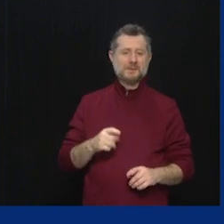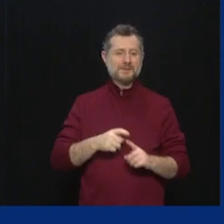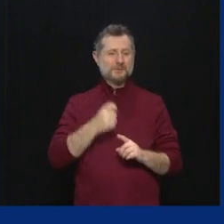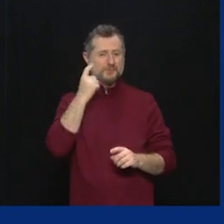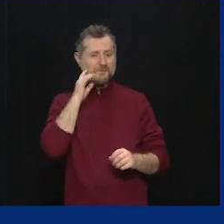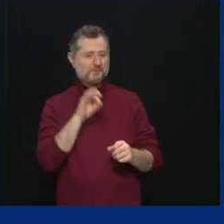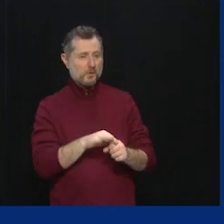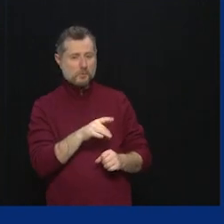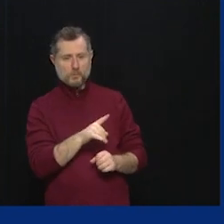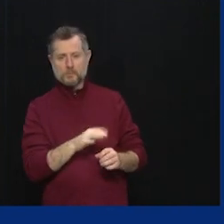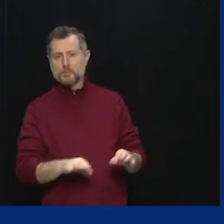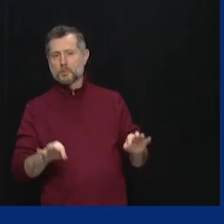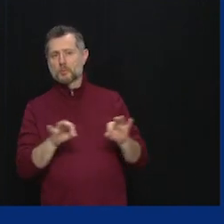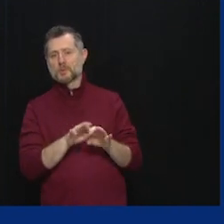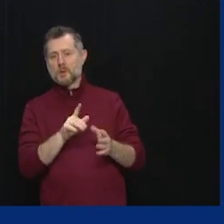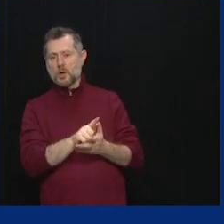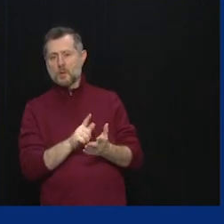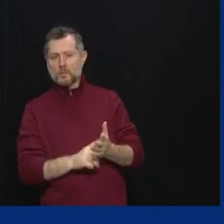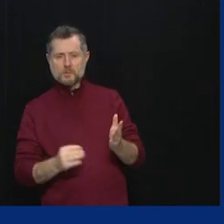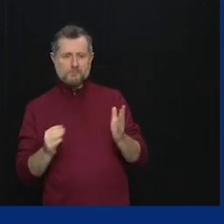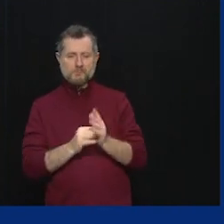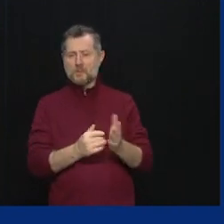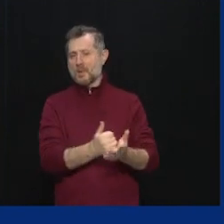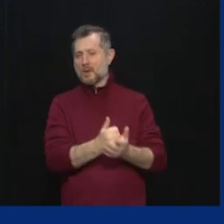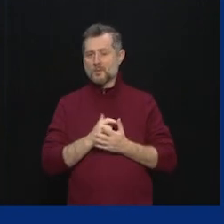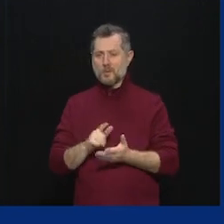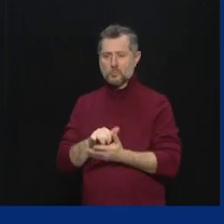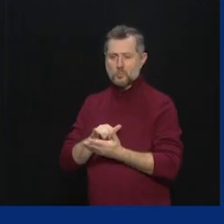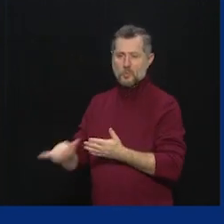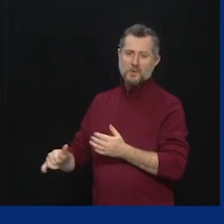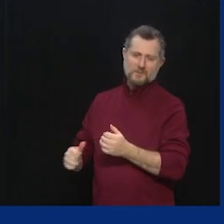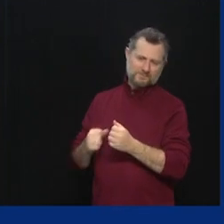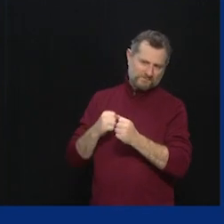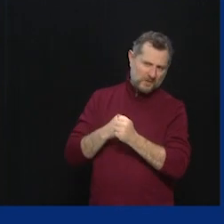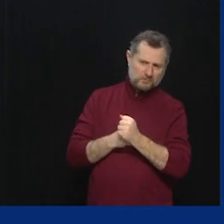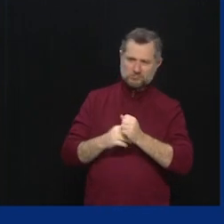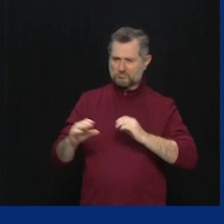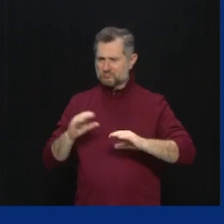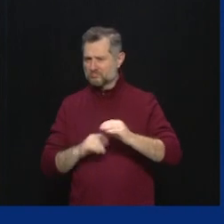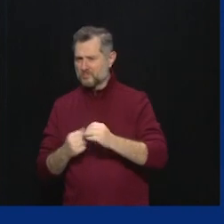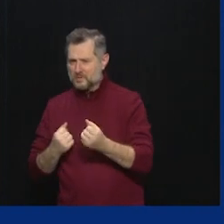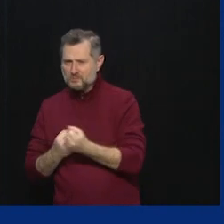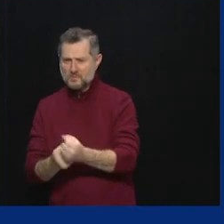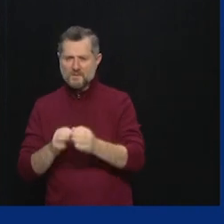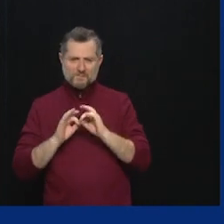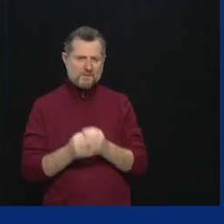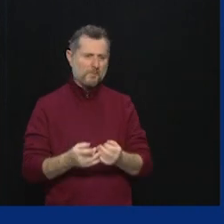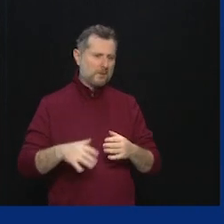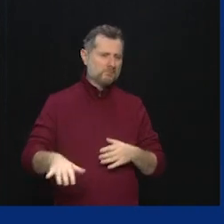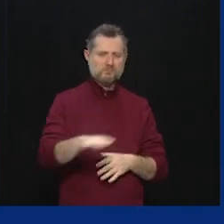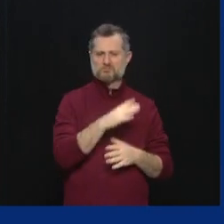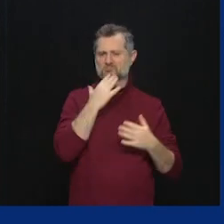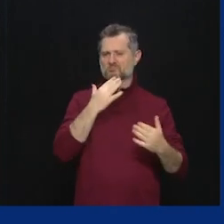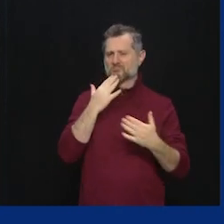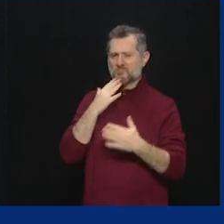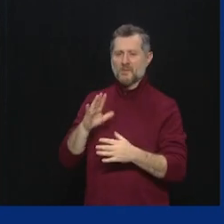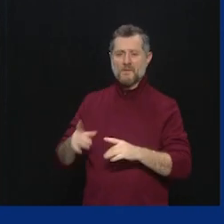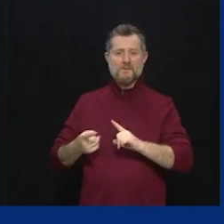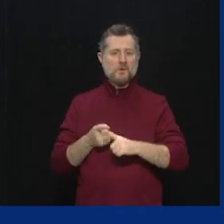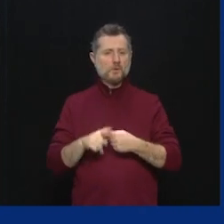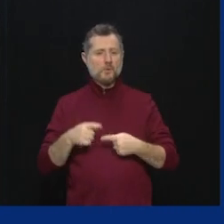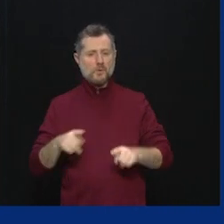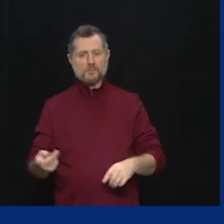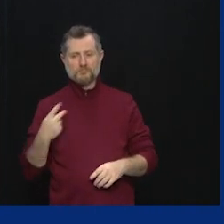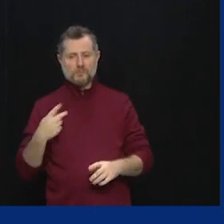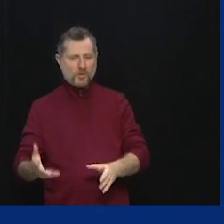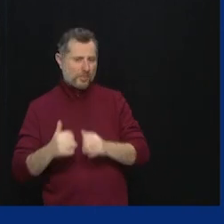York, infrastructure, money to help families. I want to thank Greg Meeks for his friendship when we served in Congress together, but also for what he's